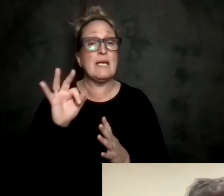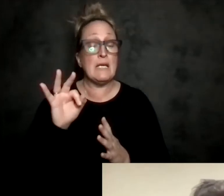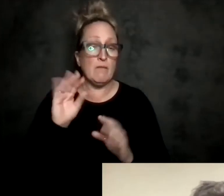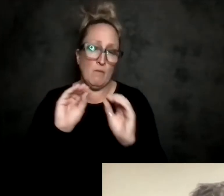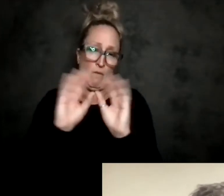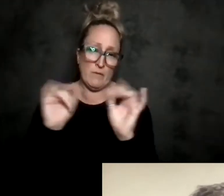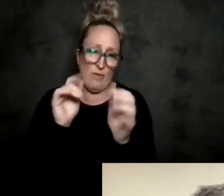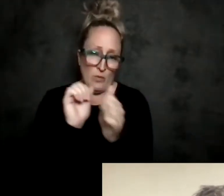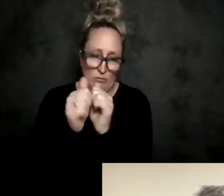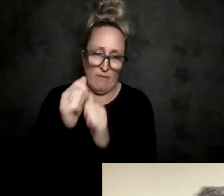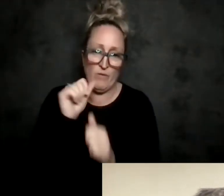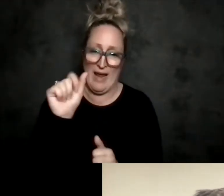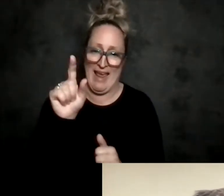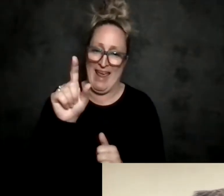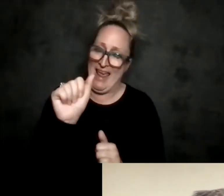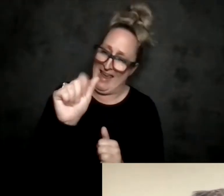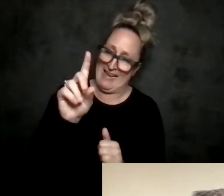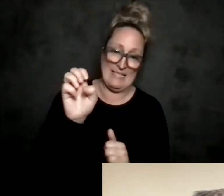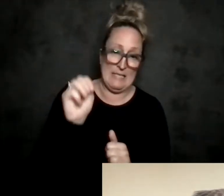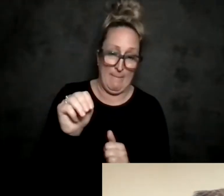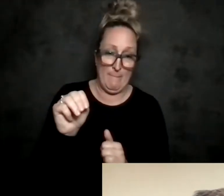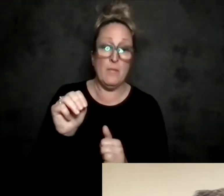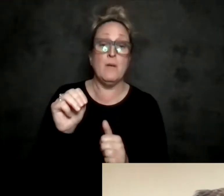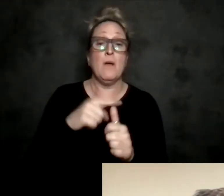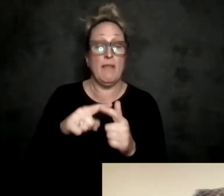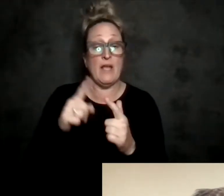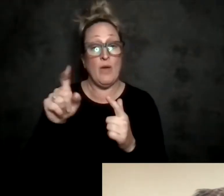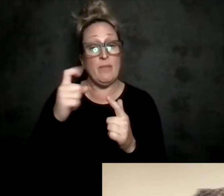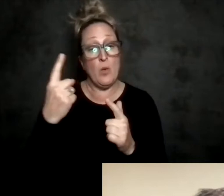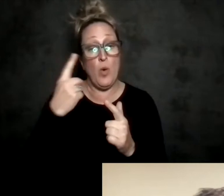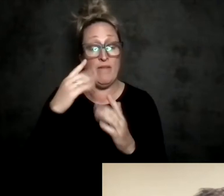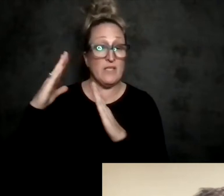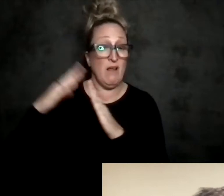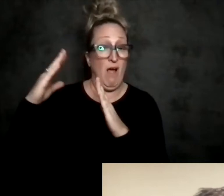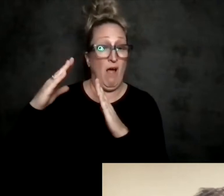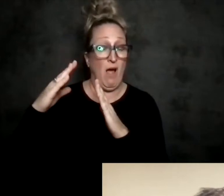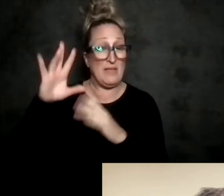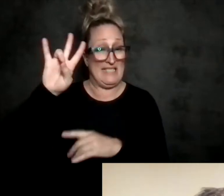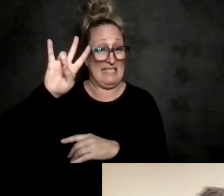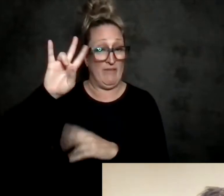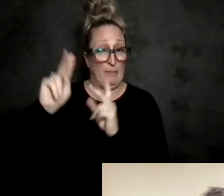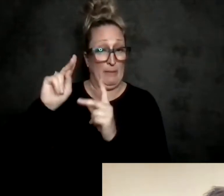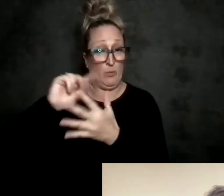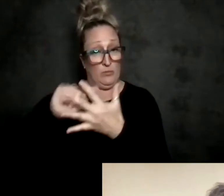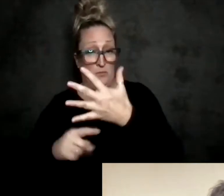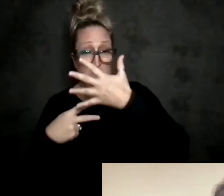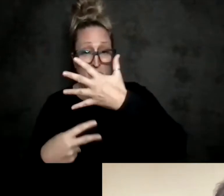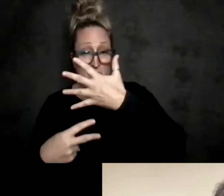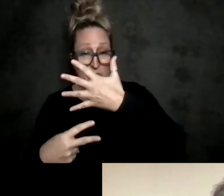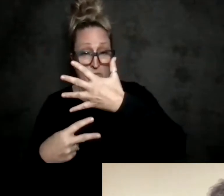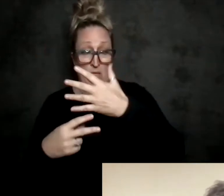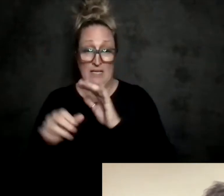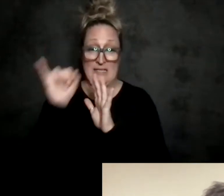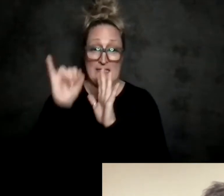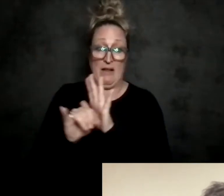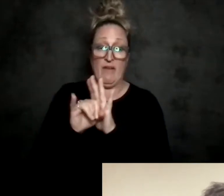Obviously you have to run for ADEMs, and then you have to be one of the top 7 performing people in the